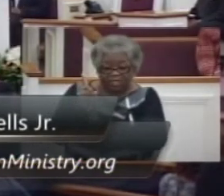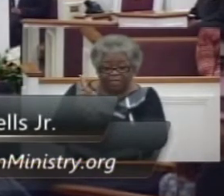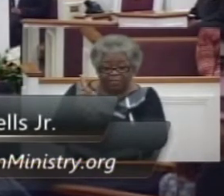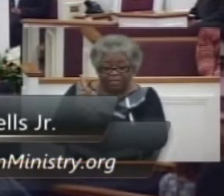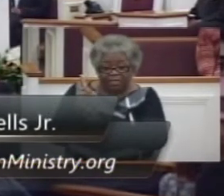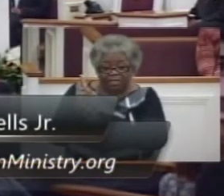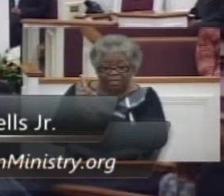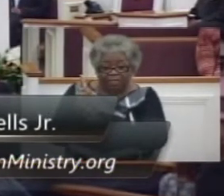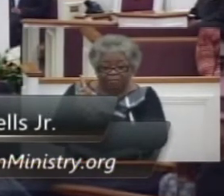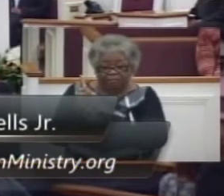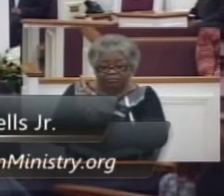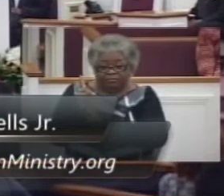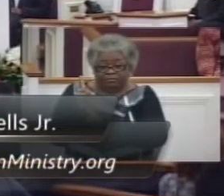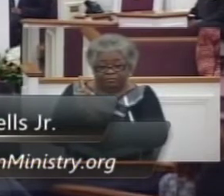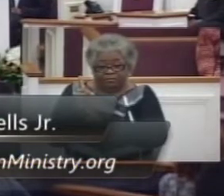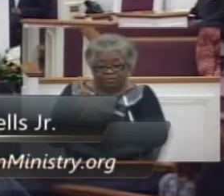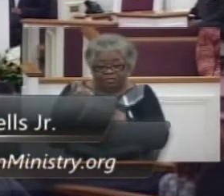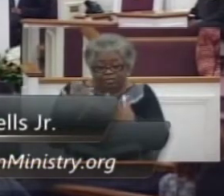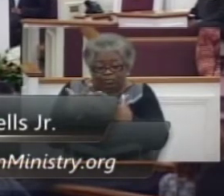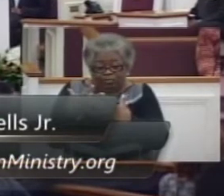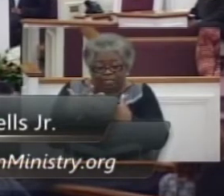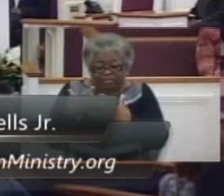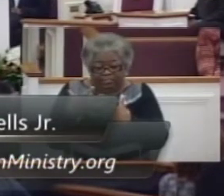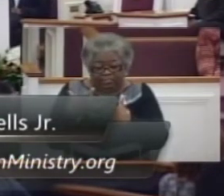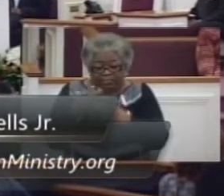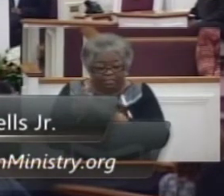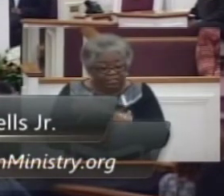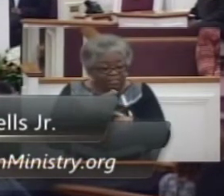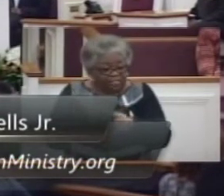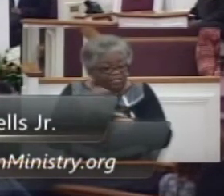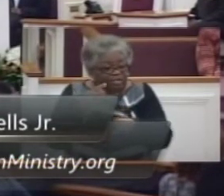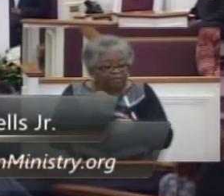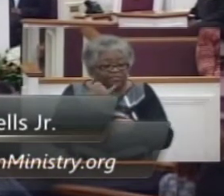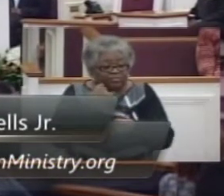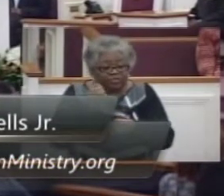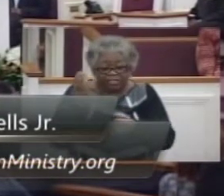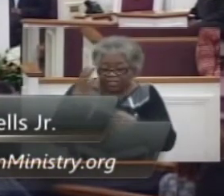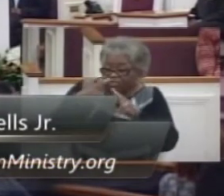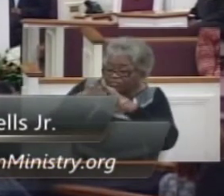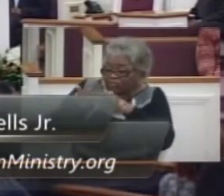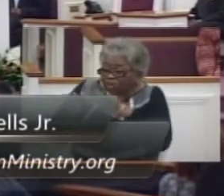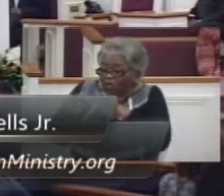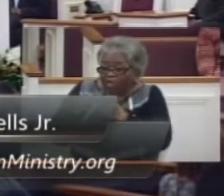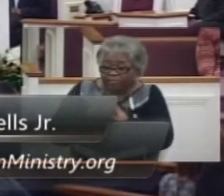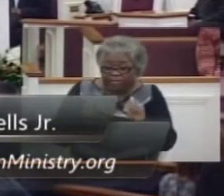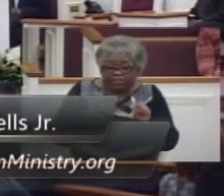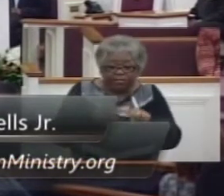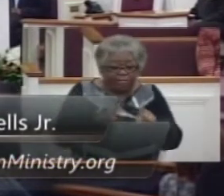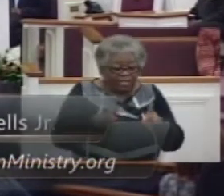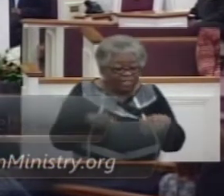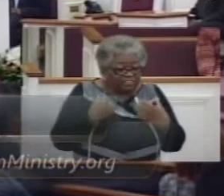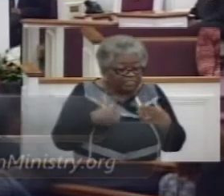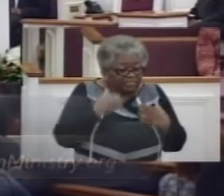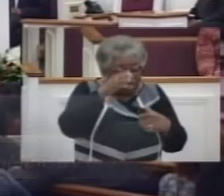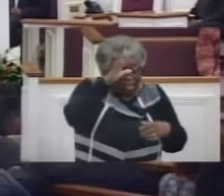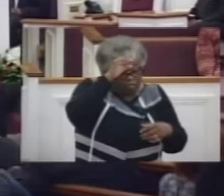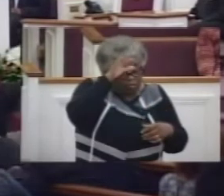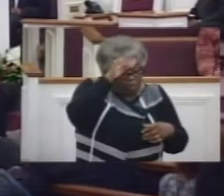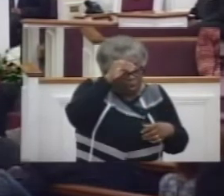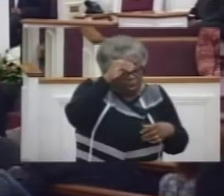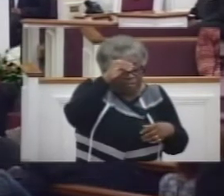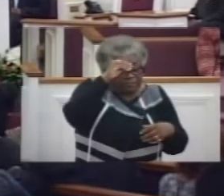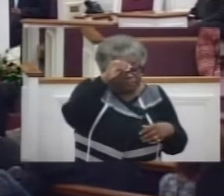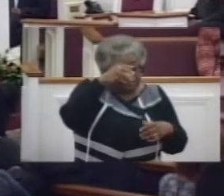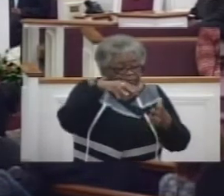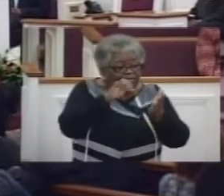the nation of Israel, he looked and seen nothing but a teenage boy. A teenage